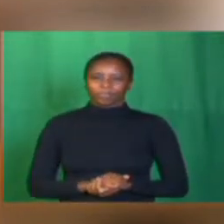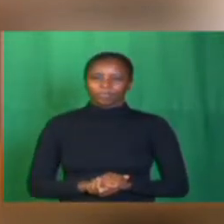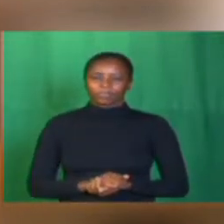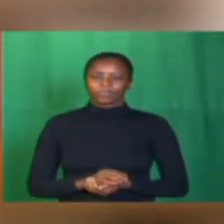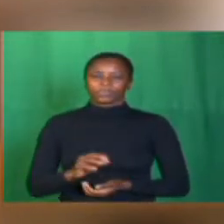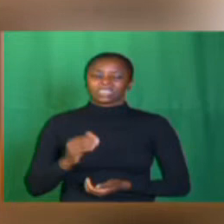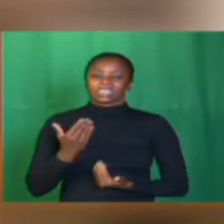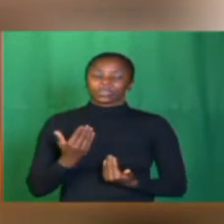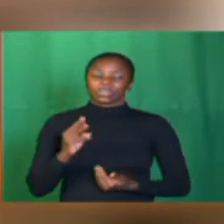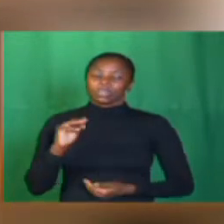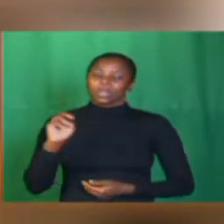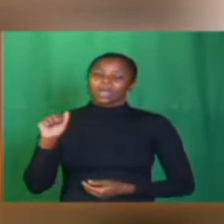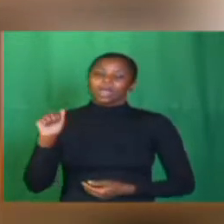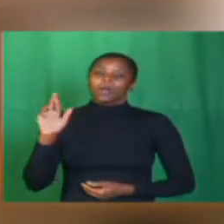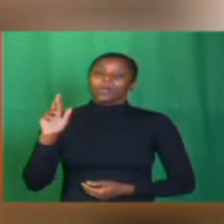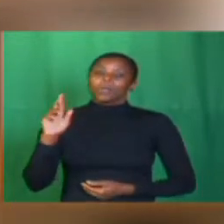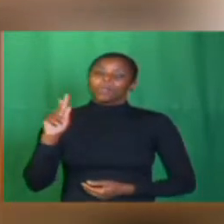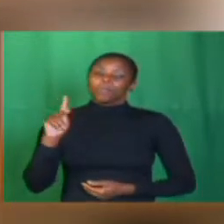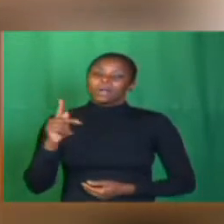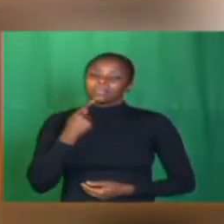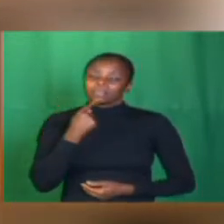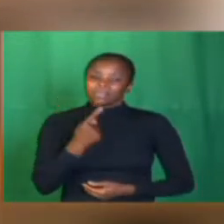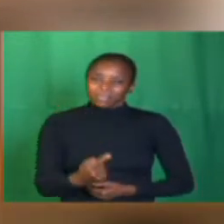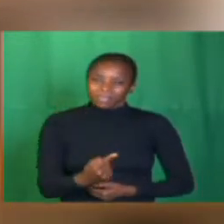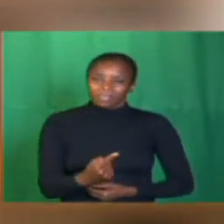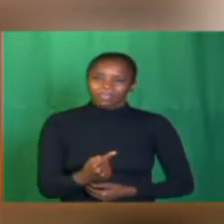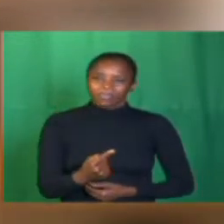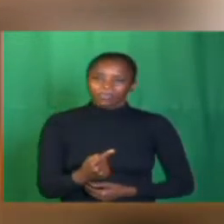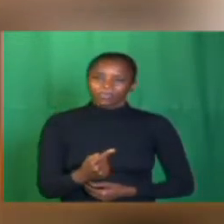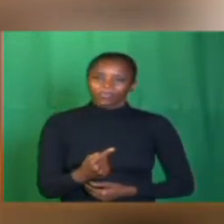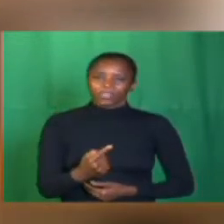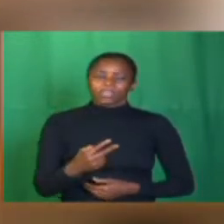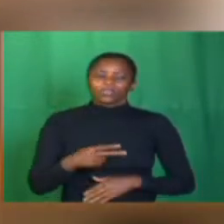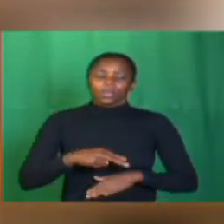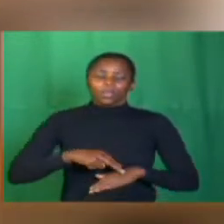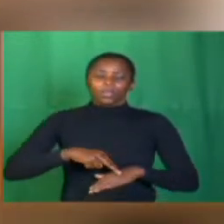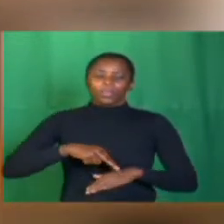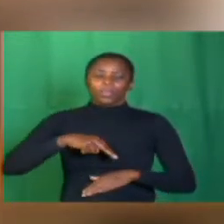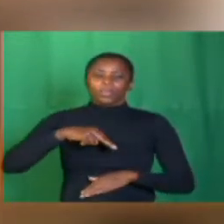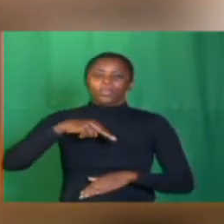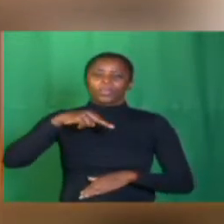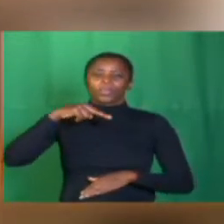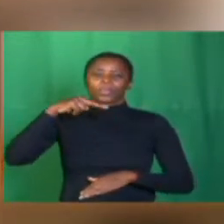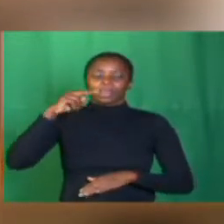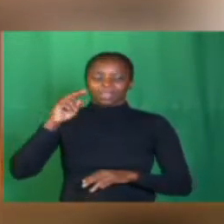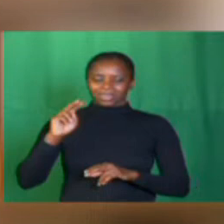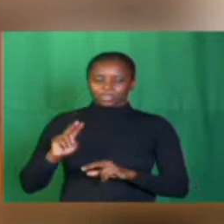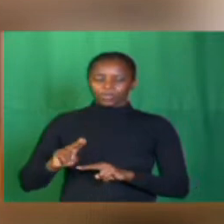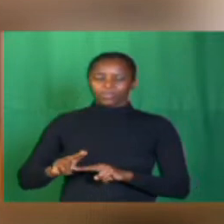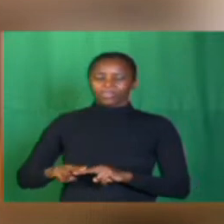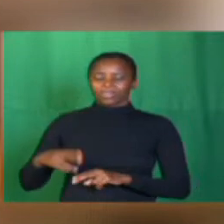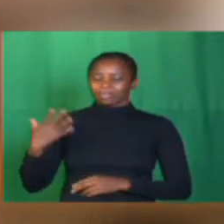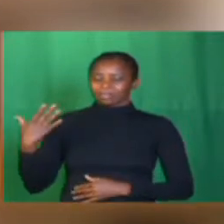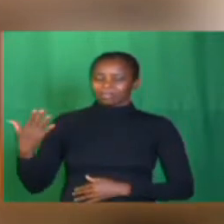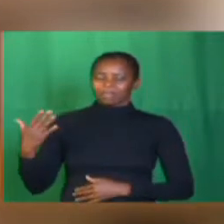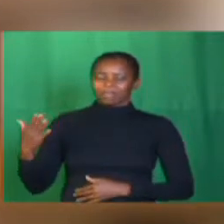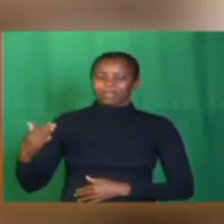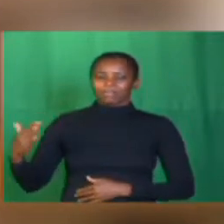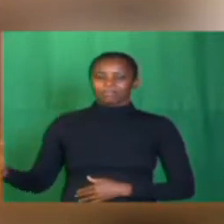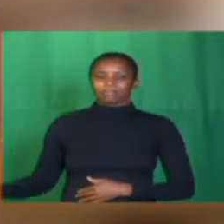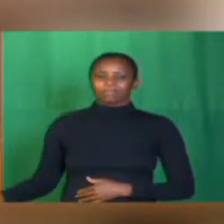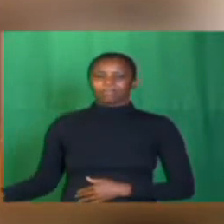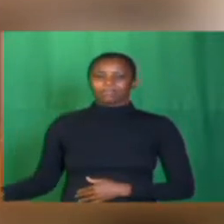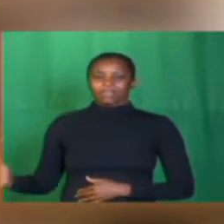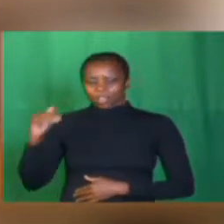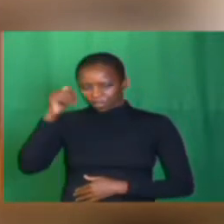Mark says that he was lifted up to be seated at the right hand of